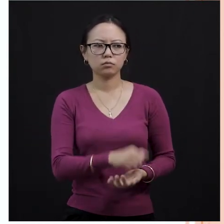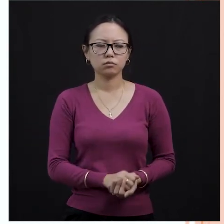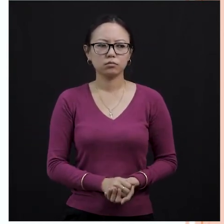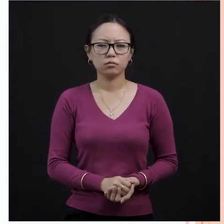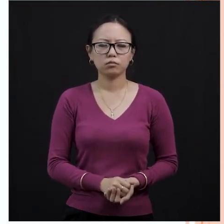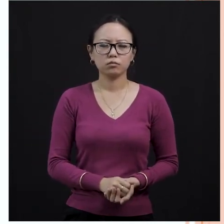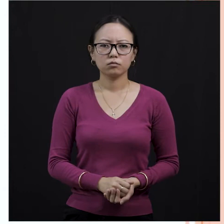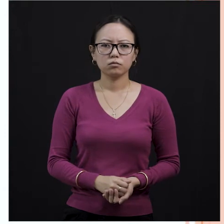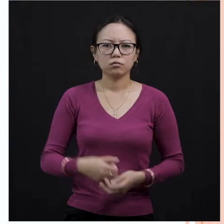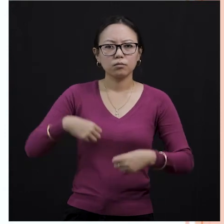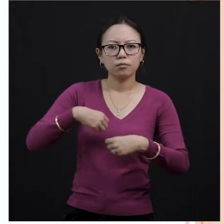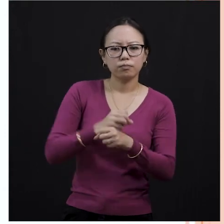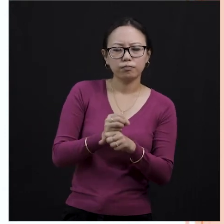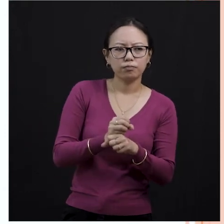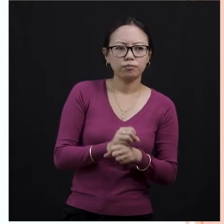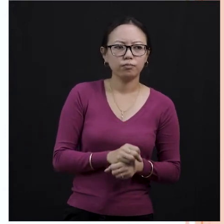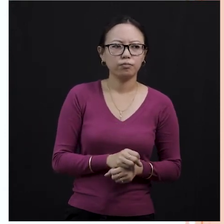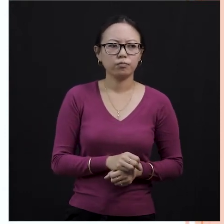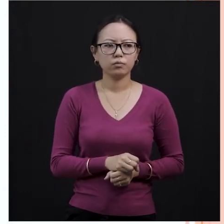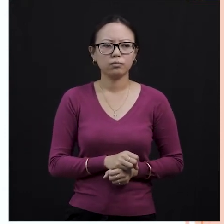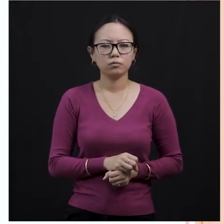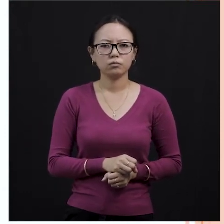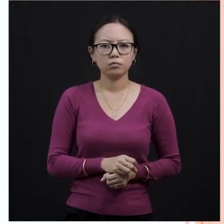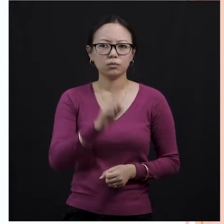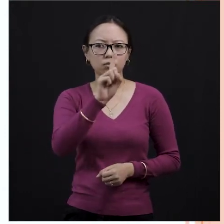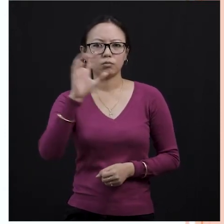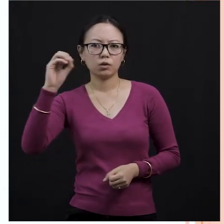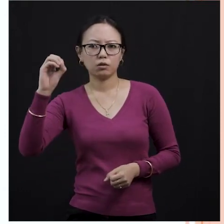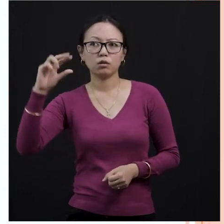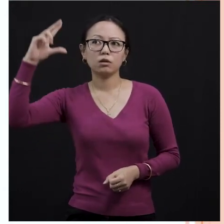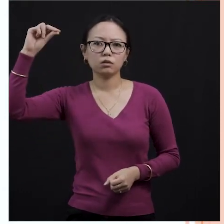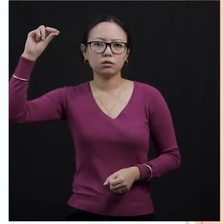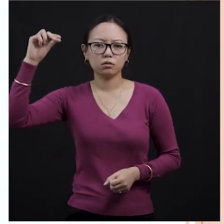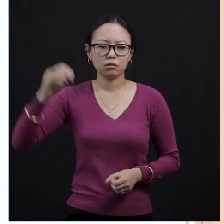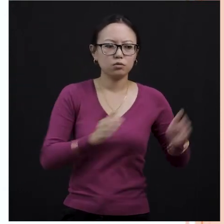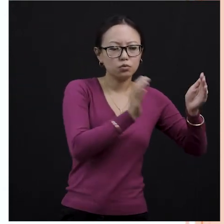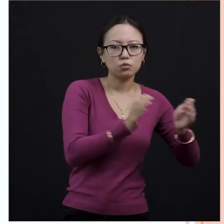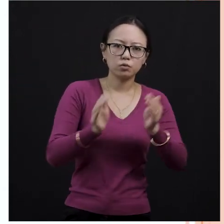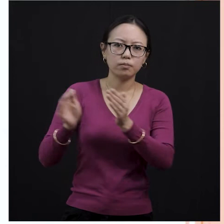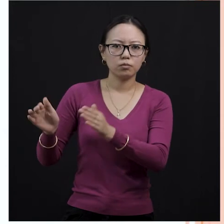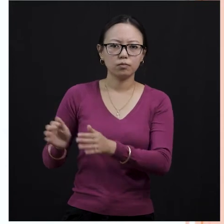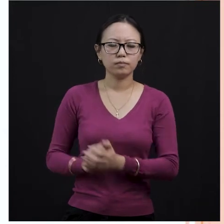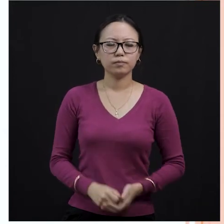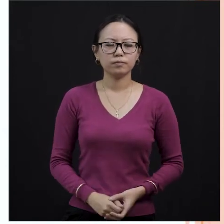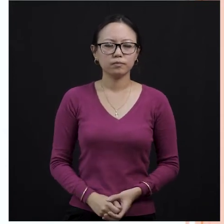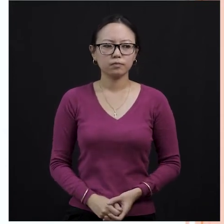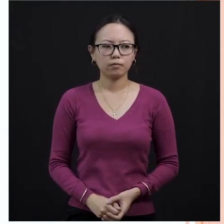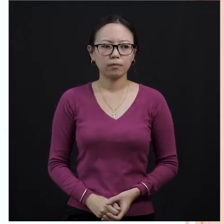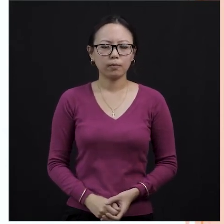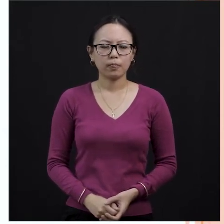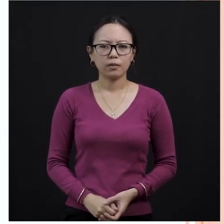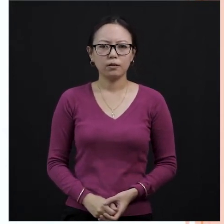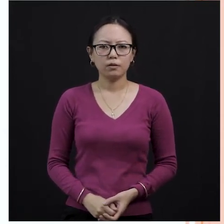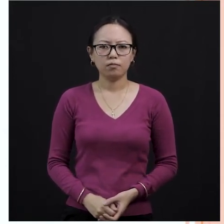group of 10 stars. All right. Make a group of 10 stars. Now we have